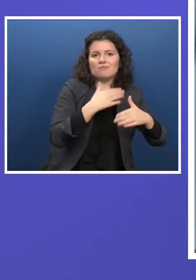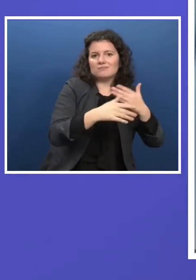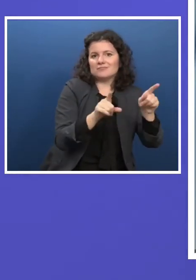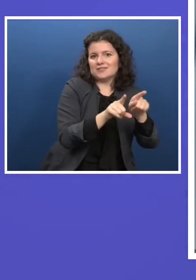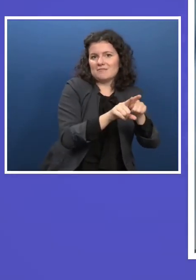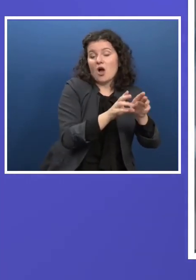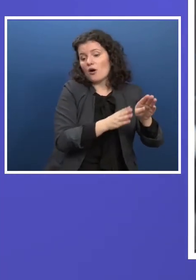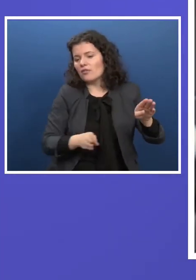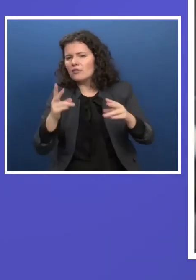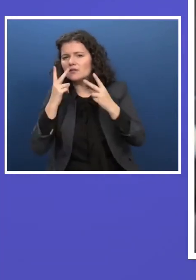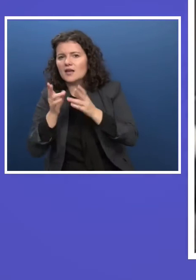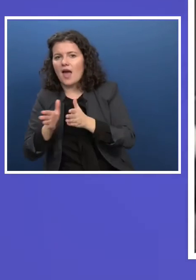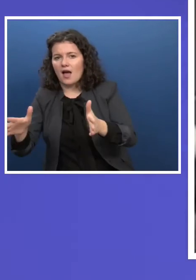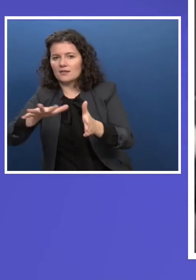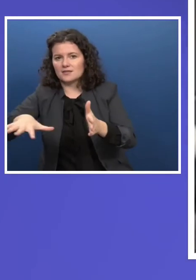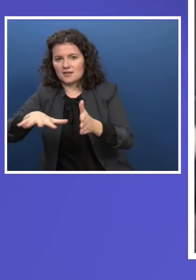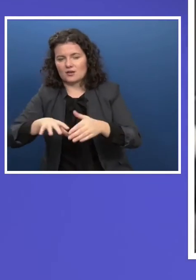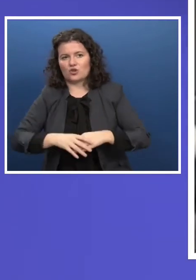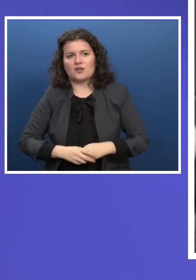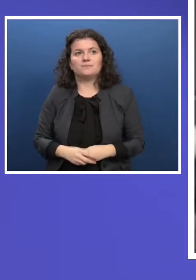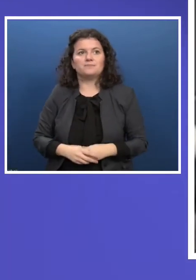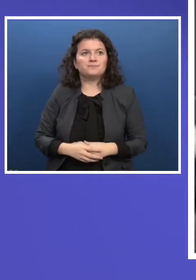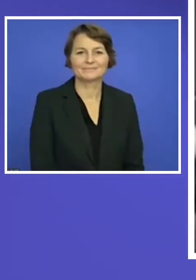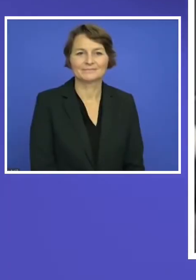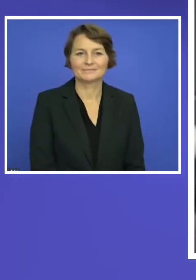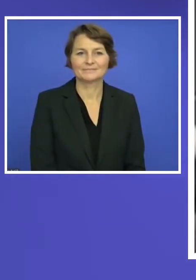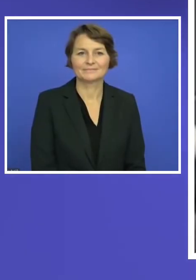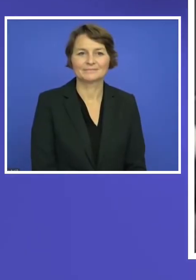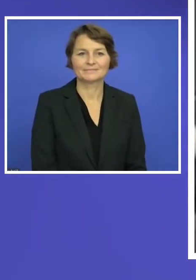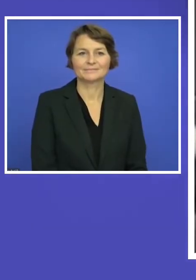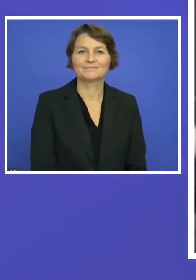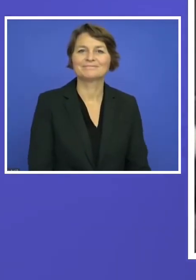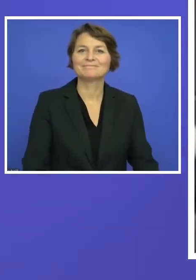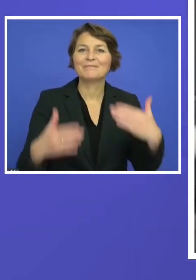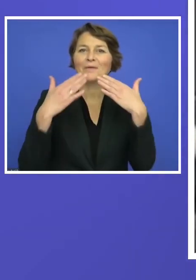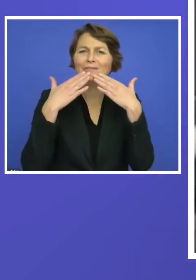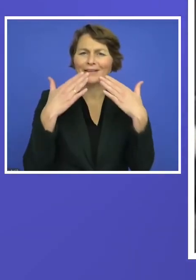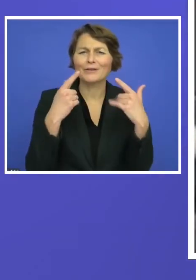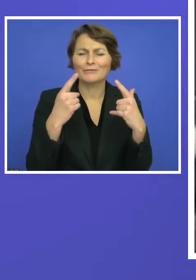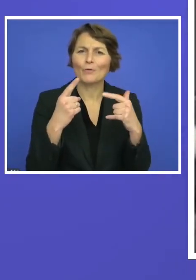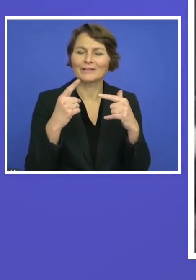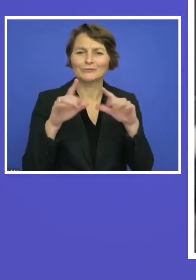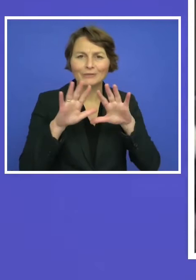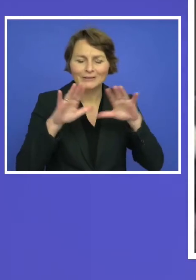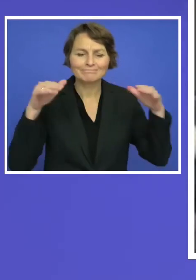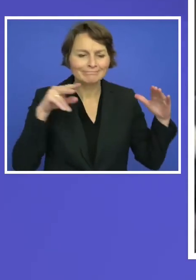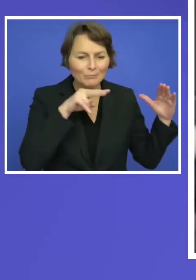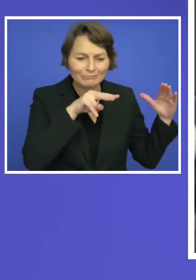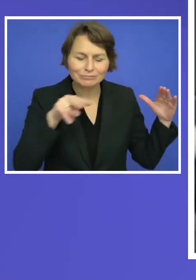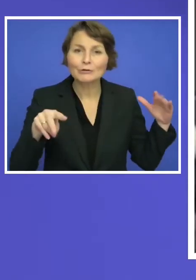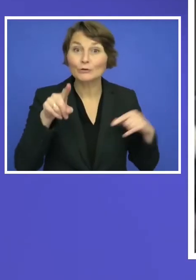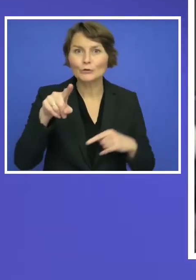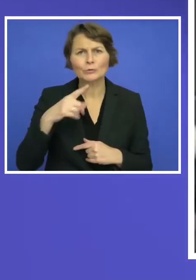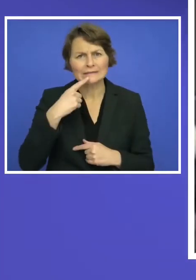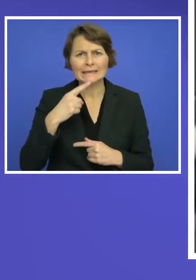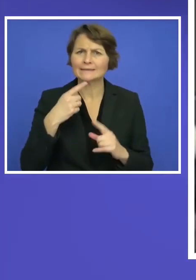Thank you, Francesca, for really providing that holistic overview and driving home the point about the economic, case and